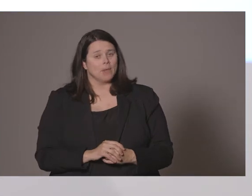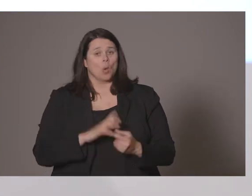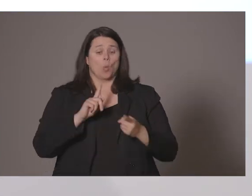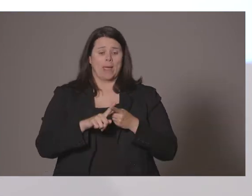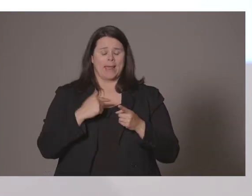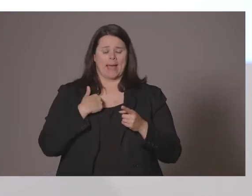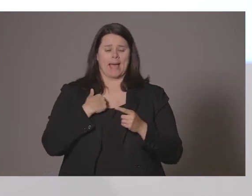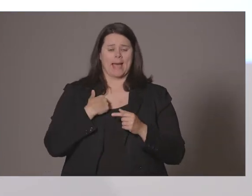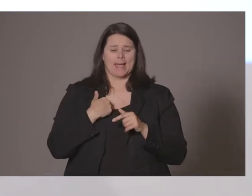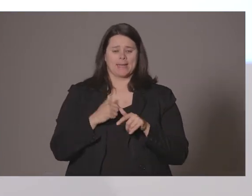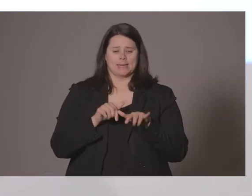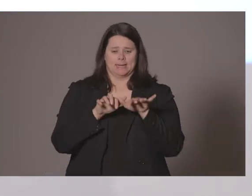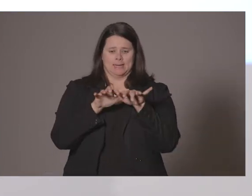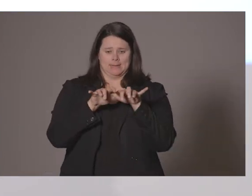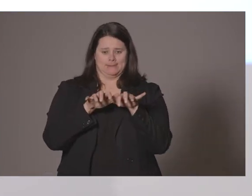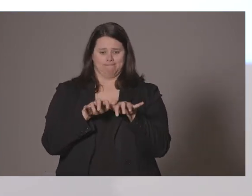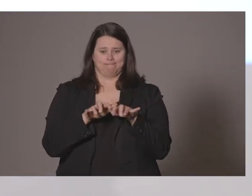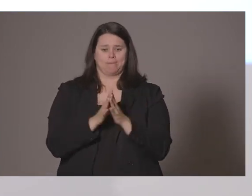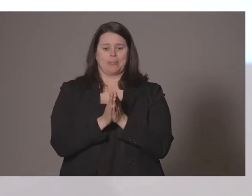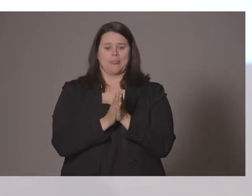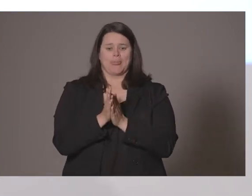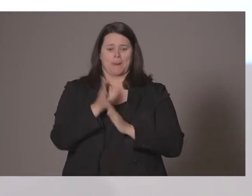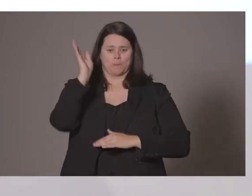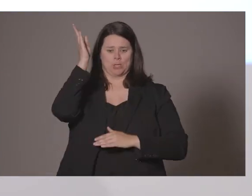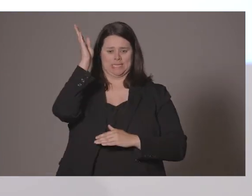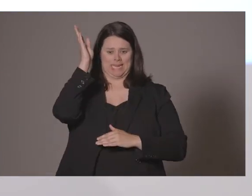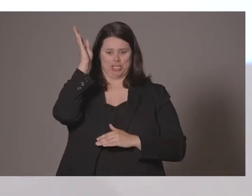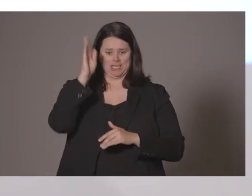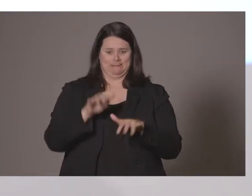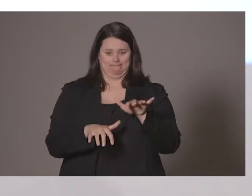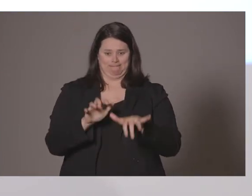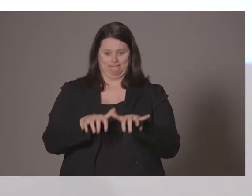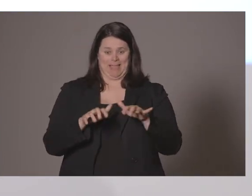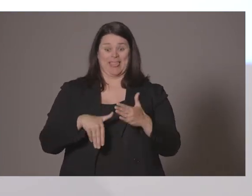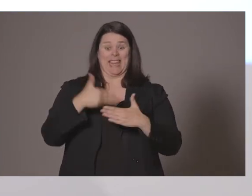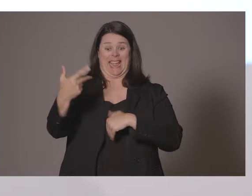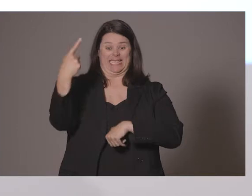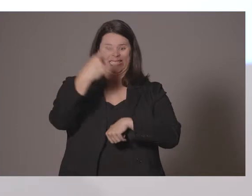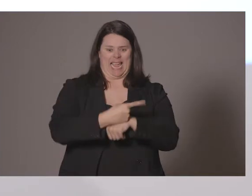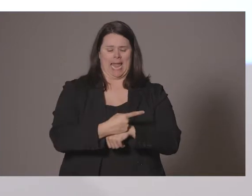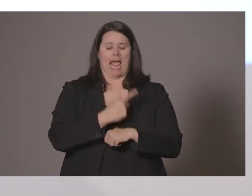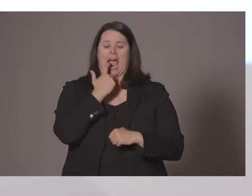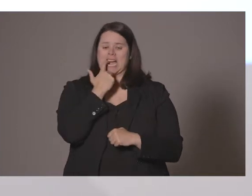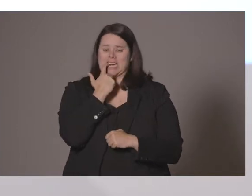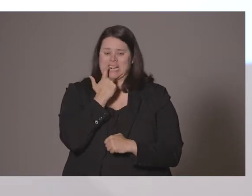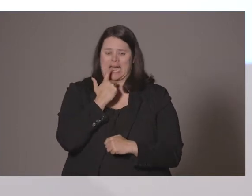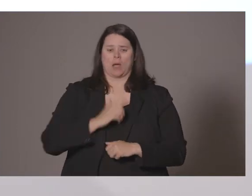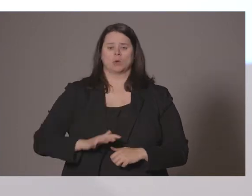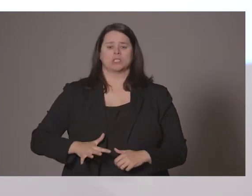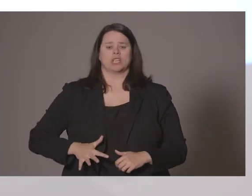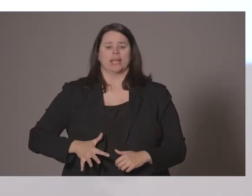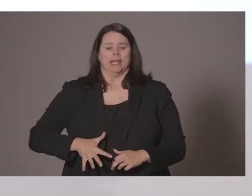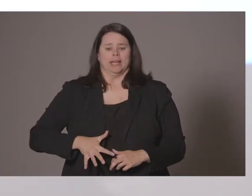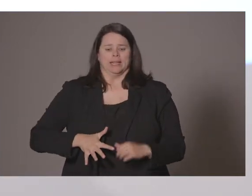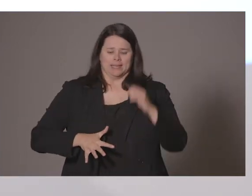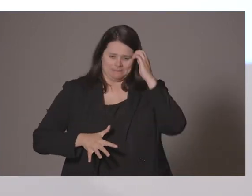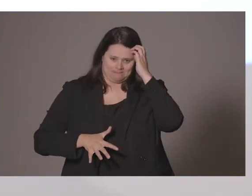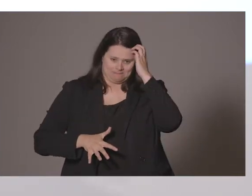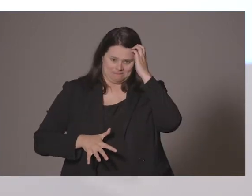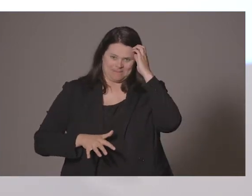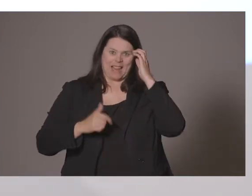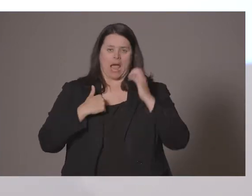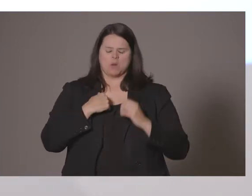edits the day before a presentation. I'll shake during that. And I can judge myself, or I can like tell myself that